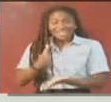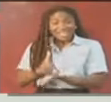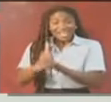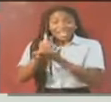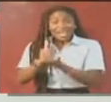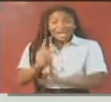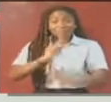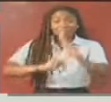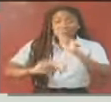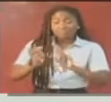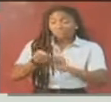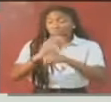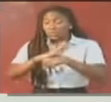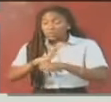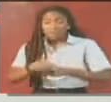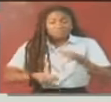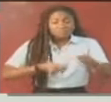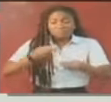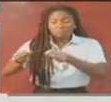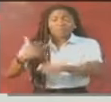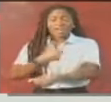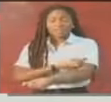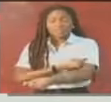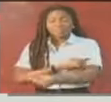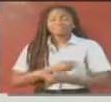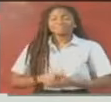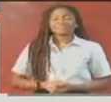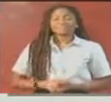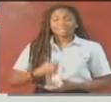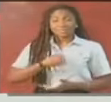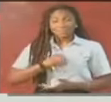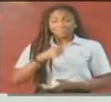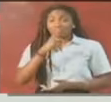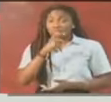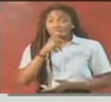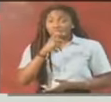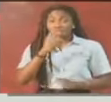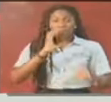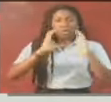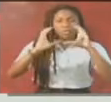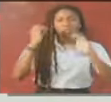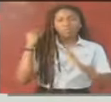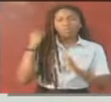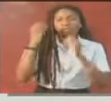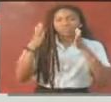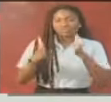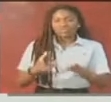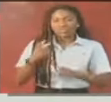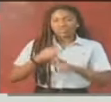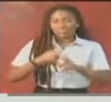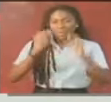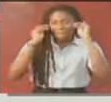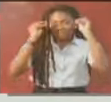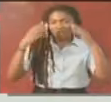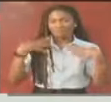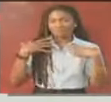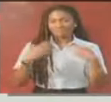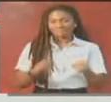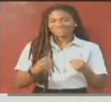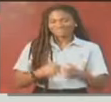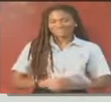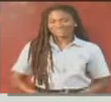Force. I am Al Alexander, Senior Corporate Communications Officer at the Ministry of Health, and your moderator this